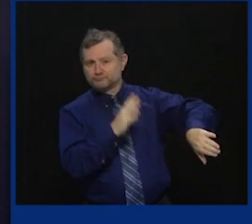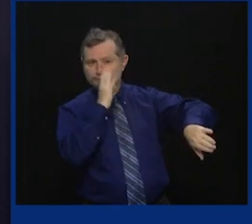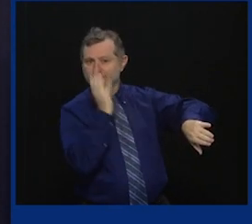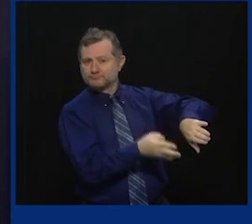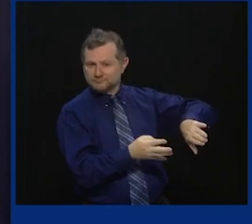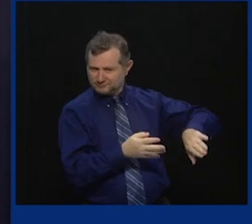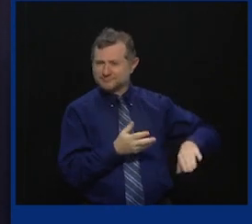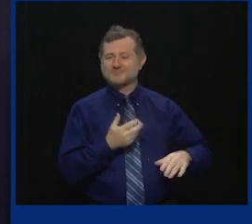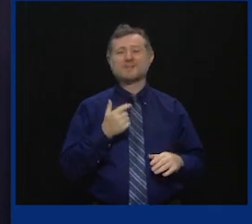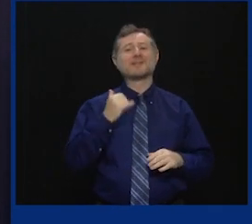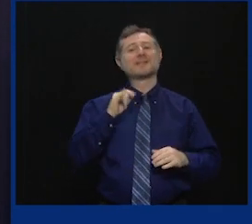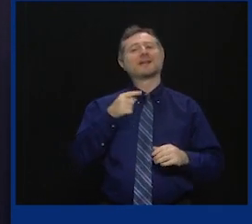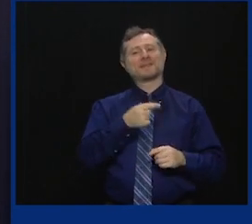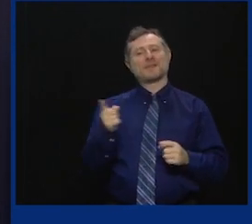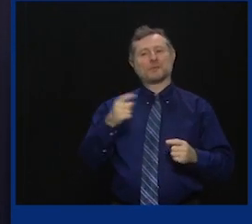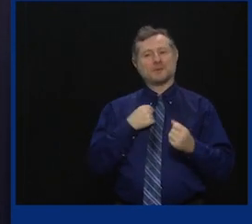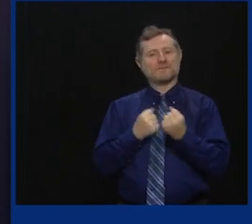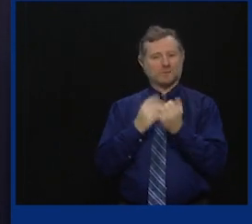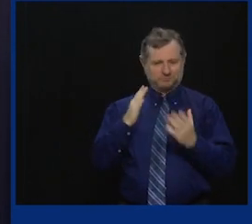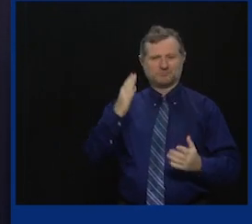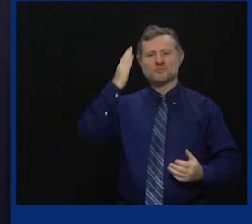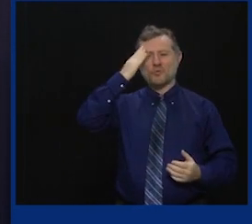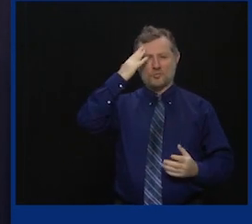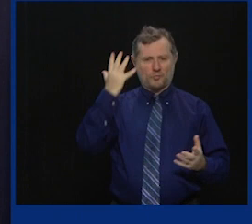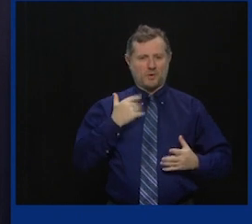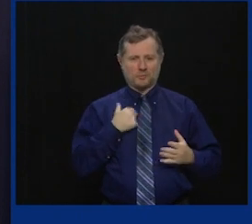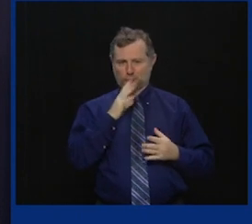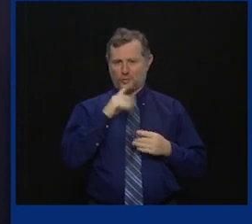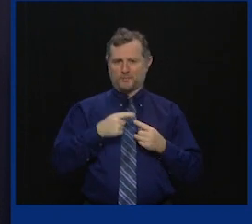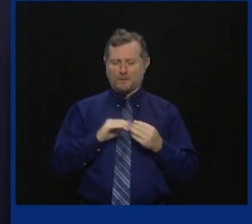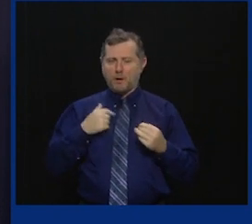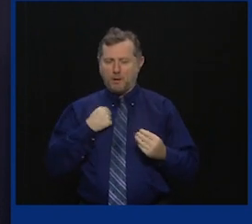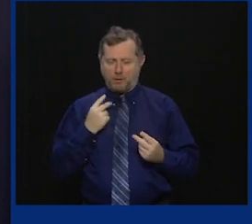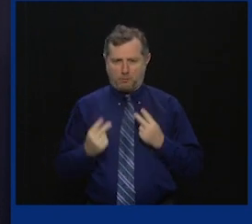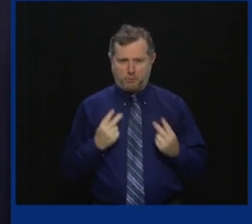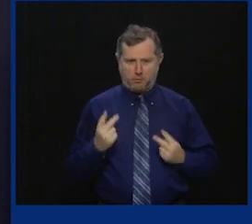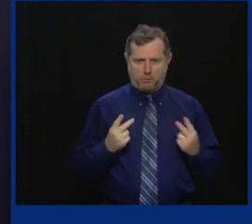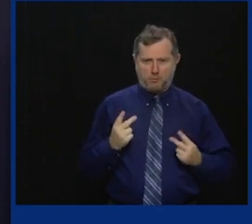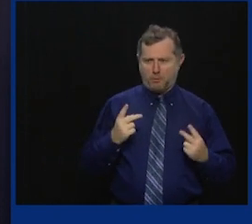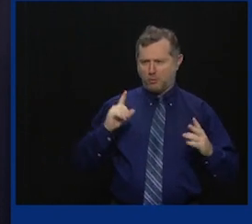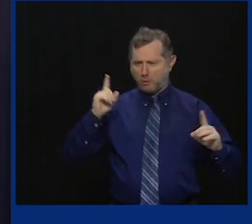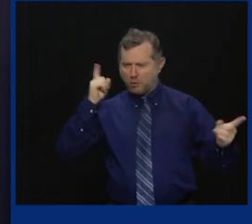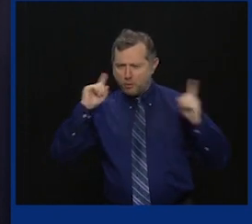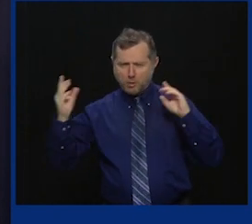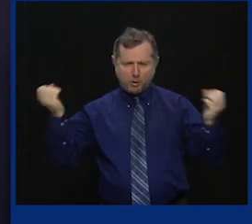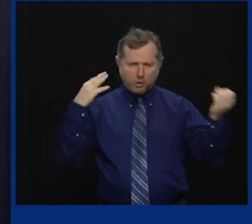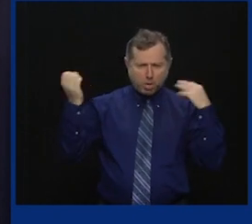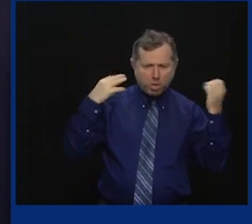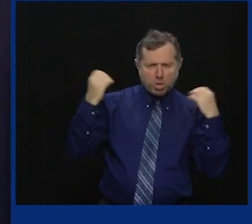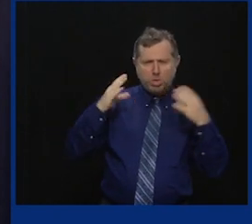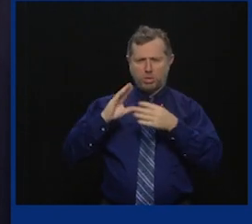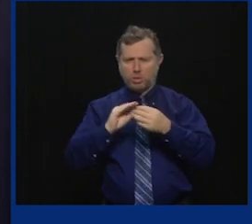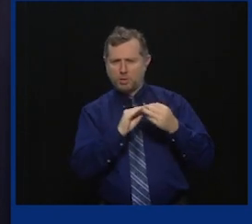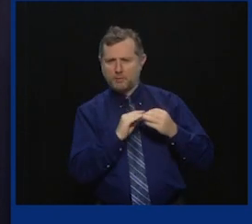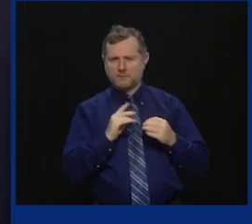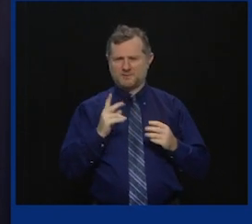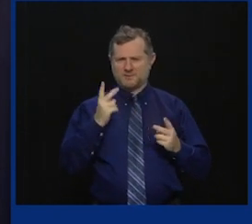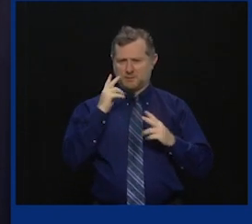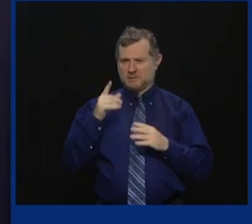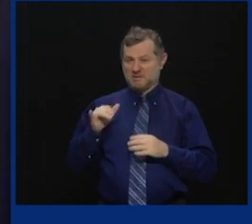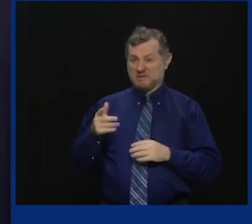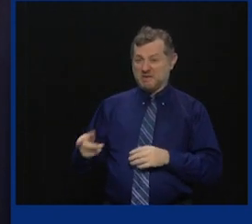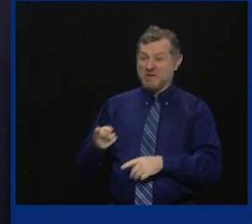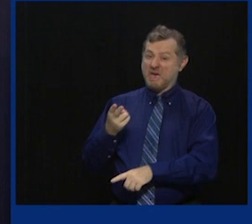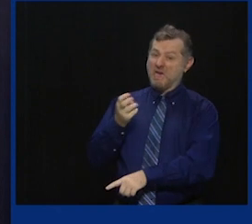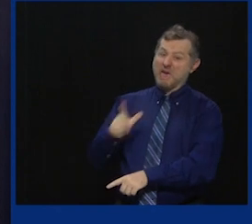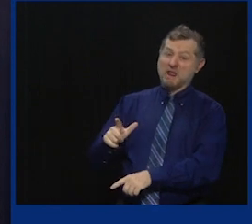know what I'm talking about. To see this, to hear this, to witness this. One says, how does this hell on earth exist today?